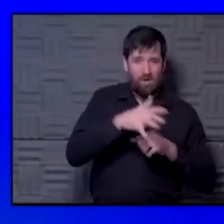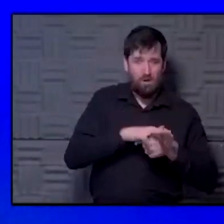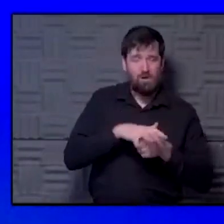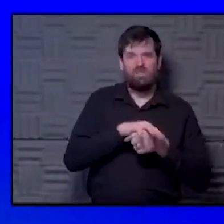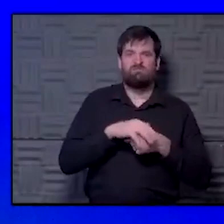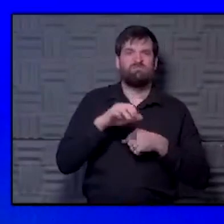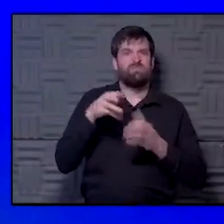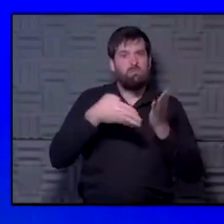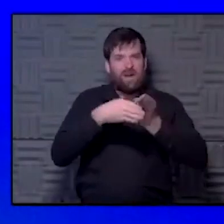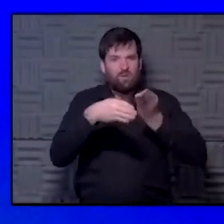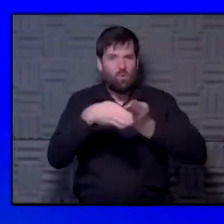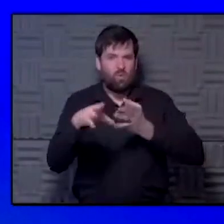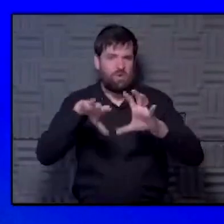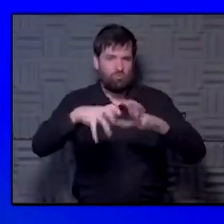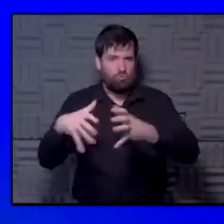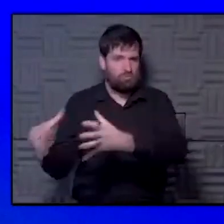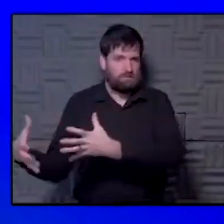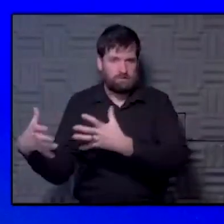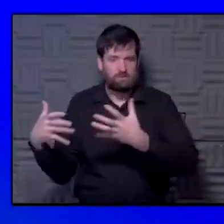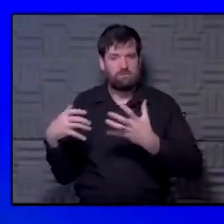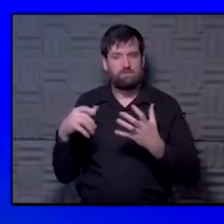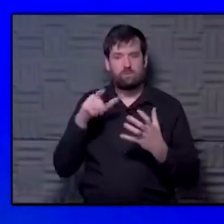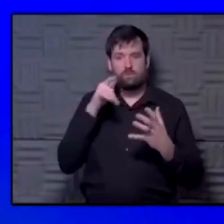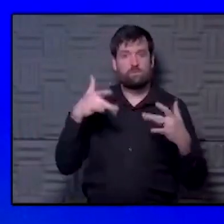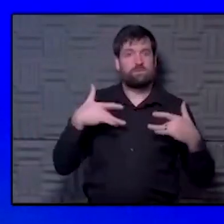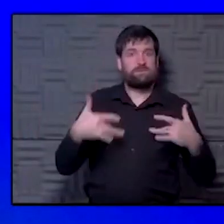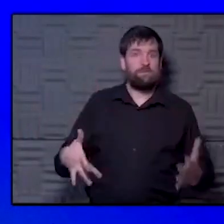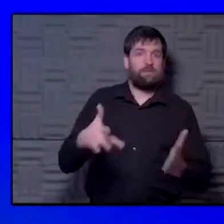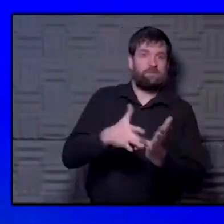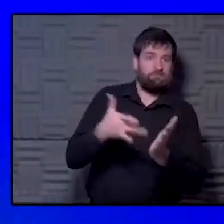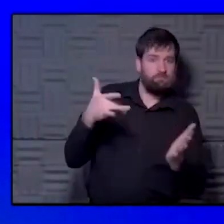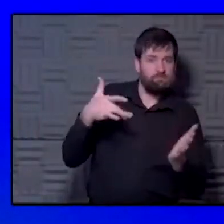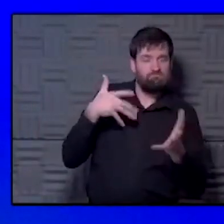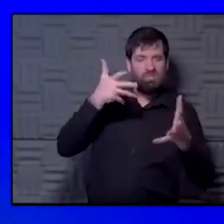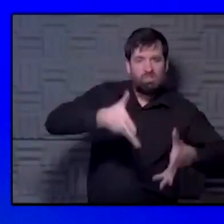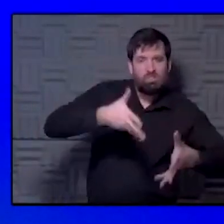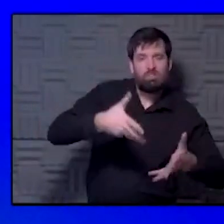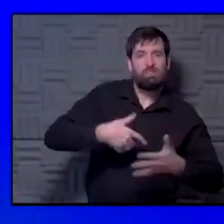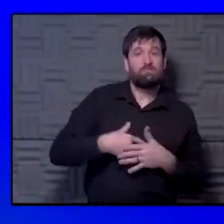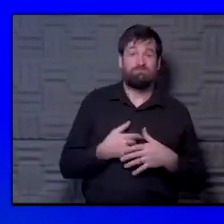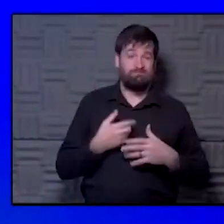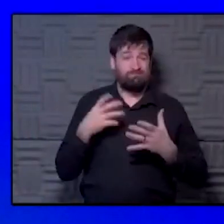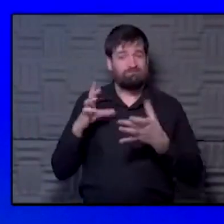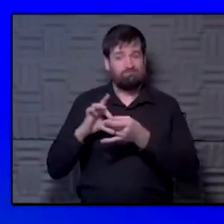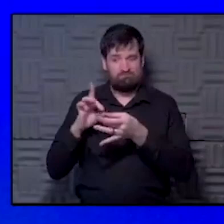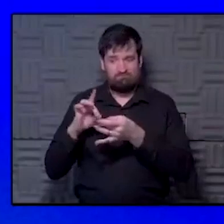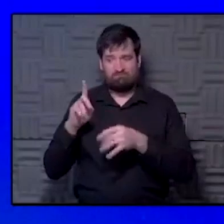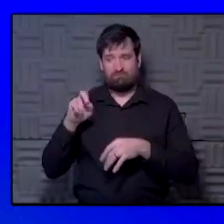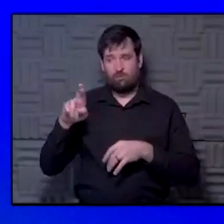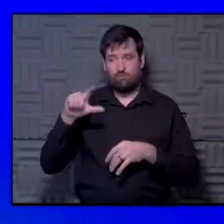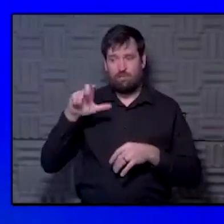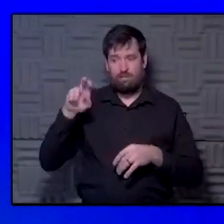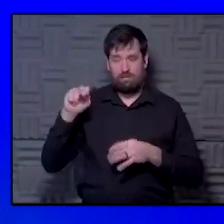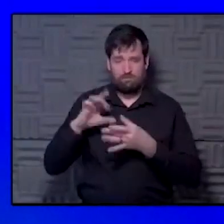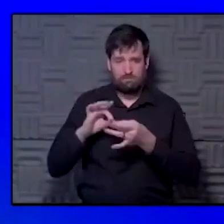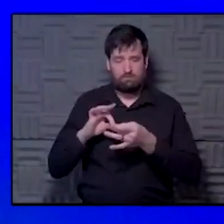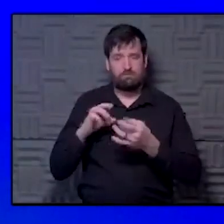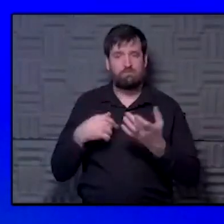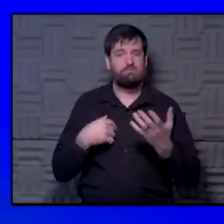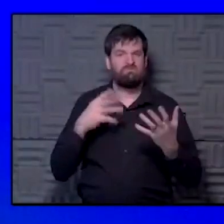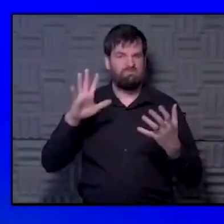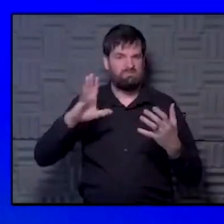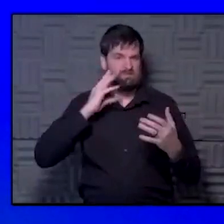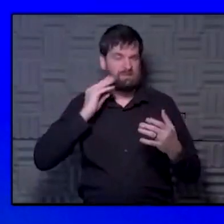those minorities, in those groups that are disenfranchised and have undergone, we've heard Dr. Glenn talk about. And whether